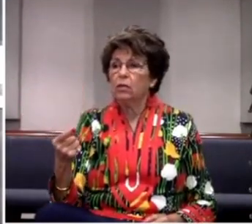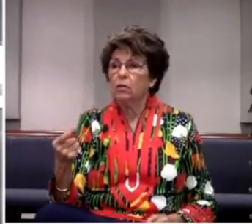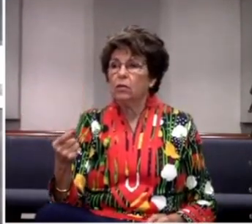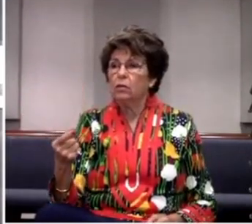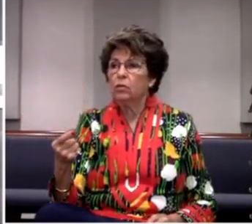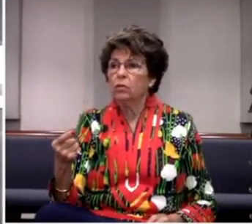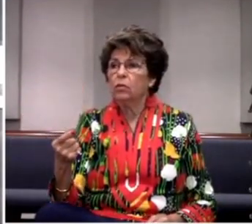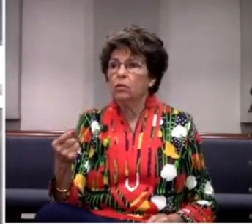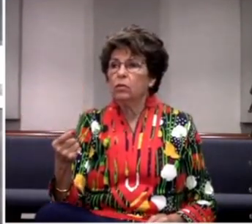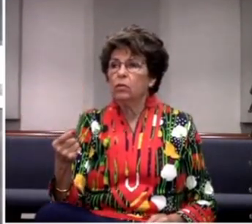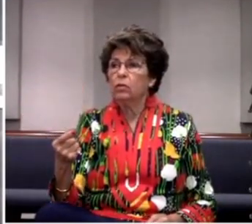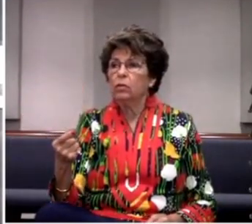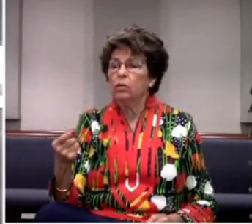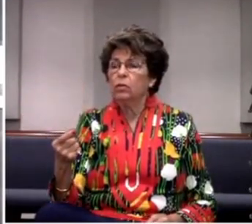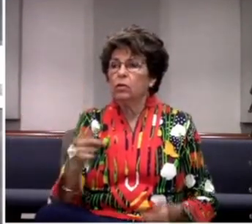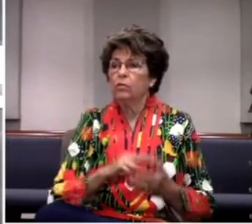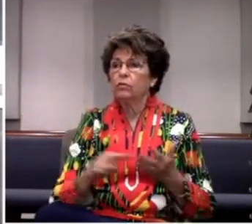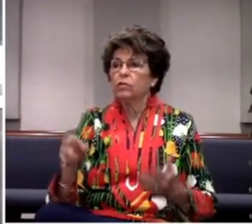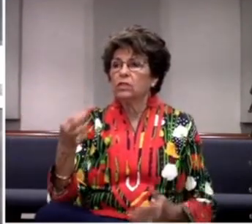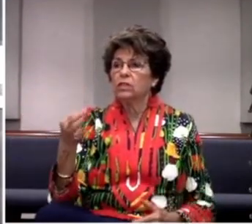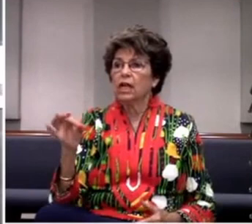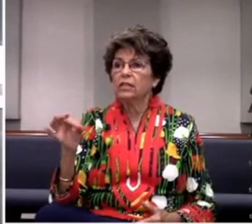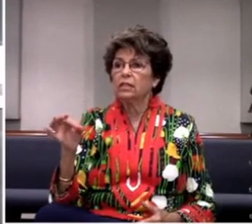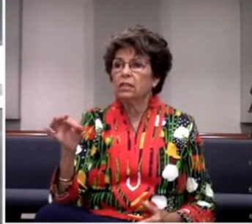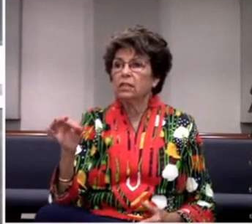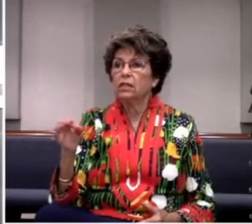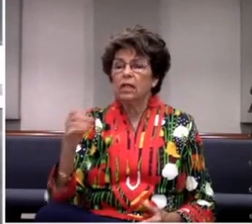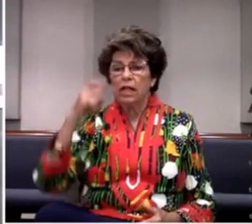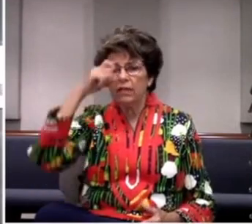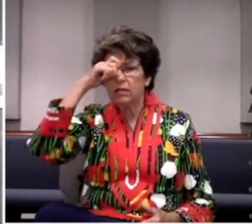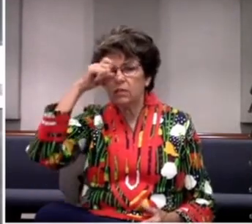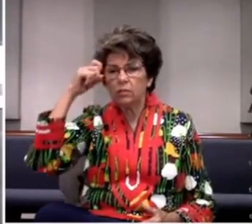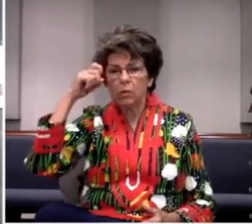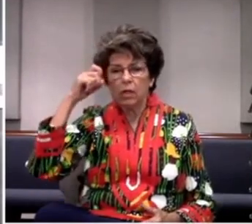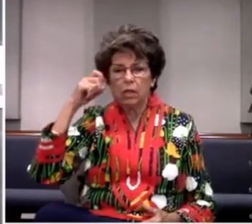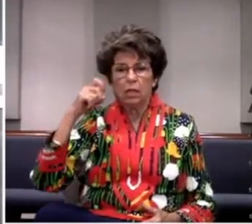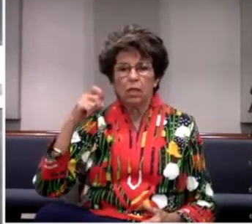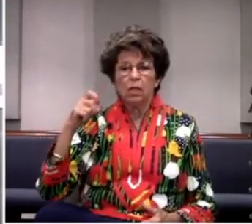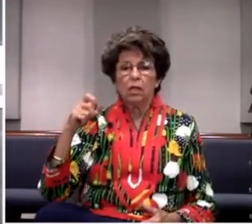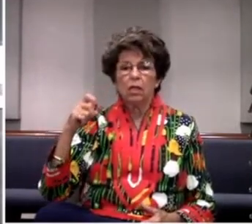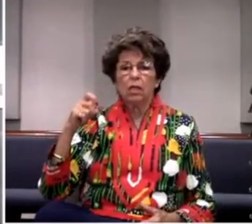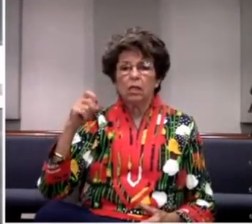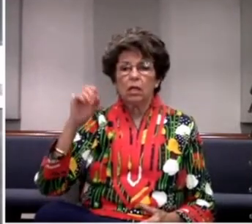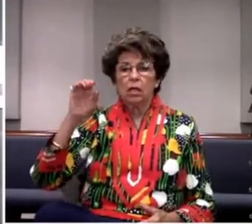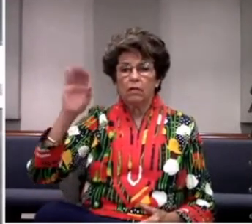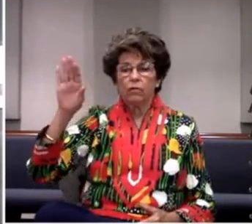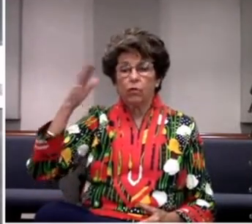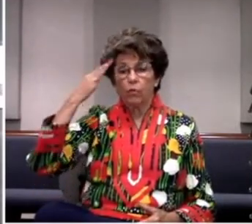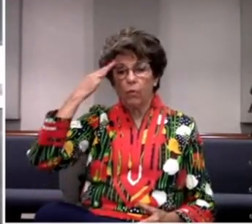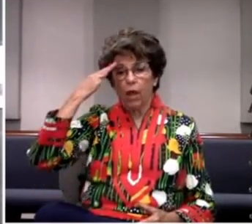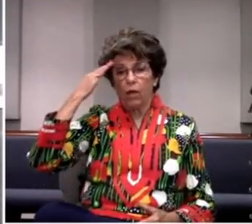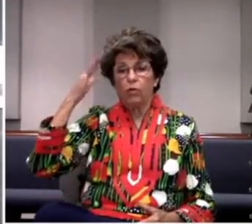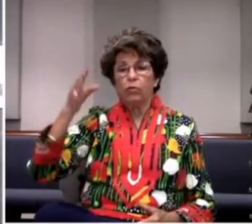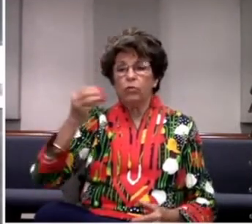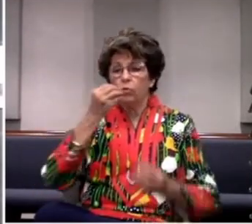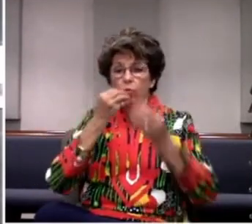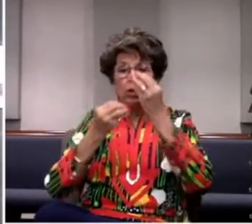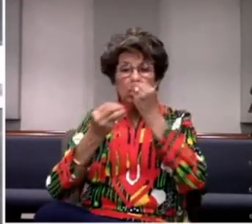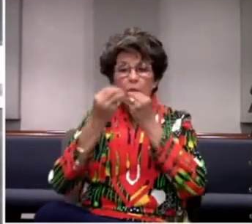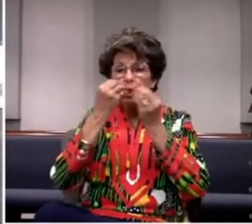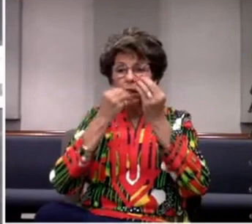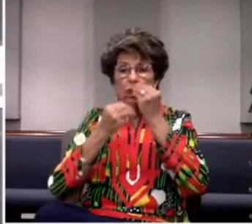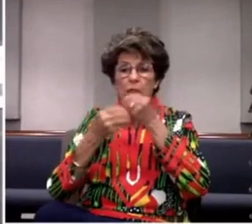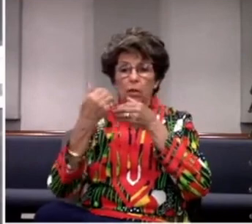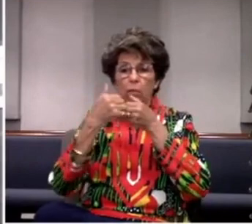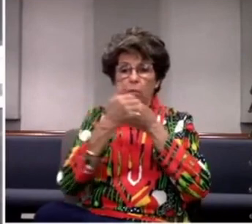Look at verse number 19. In the sweat of thy face shalt thou eat bread, till thou return unto where,